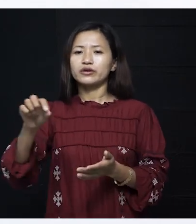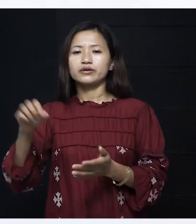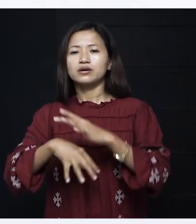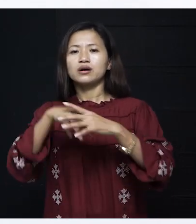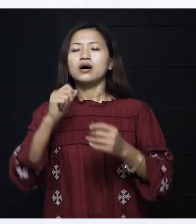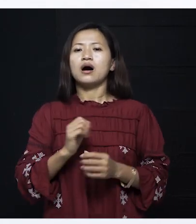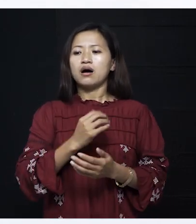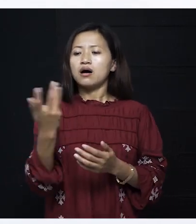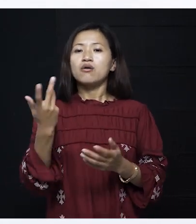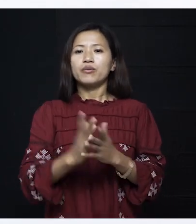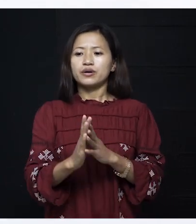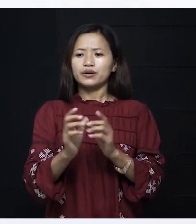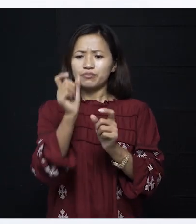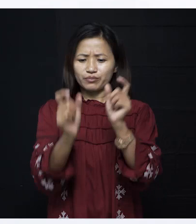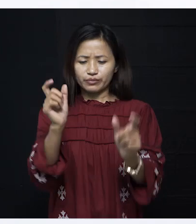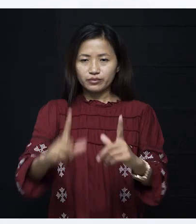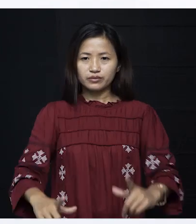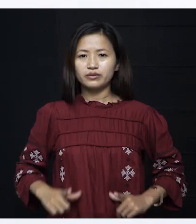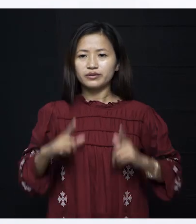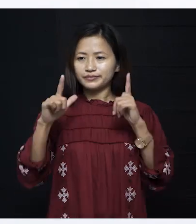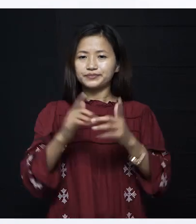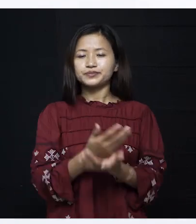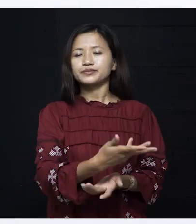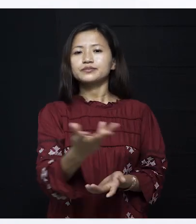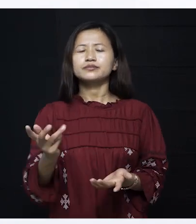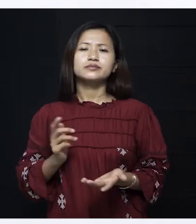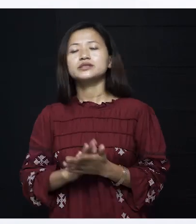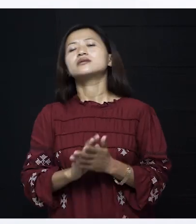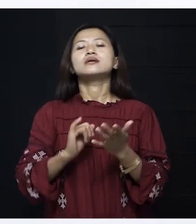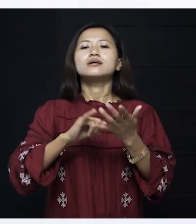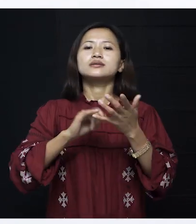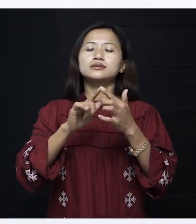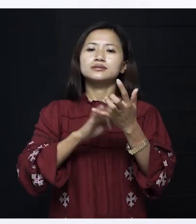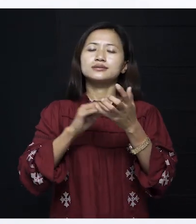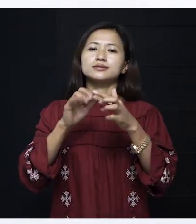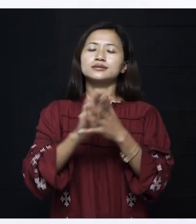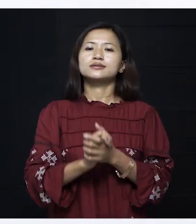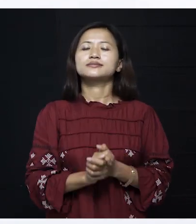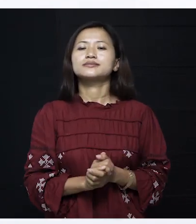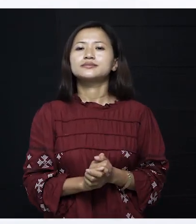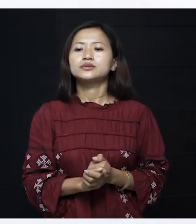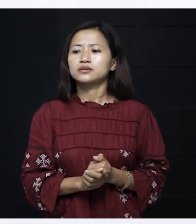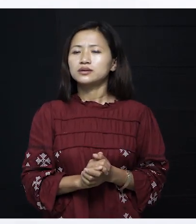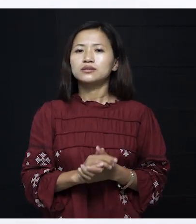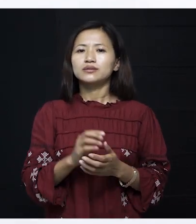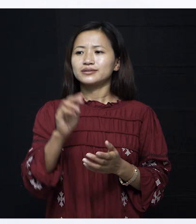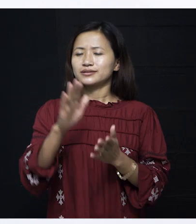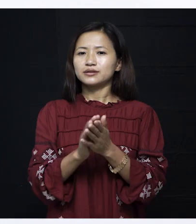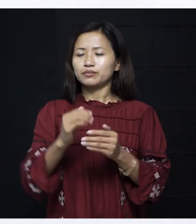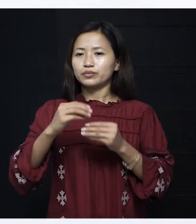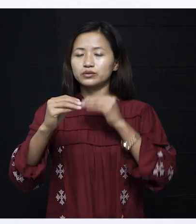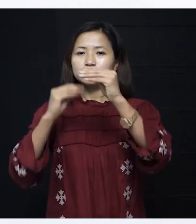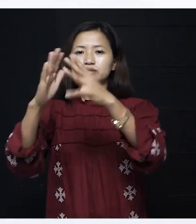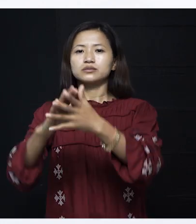are living there, okay? So that is called as a census. In your textbook, it is written that a census is the